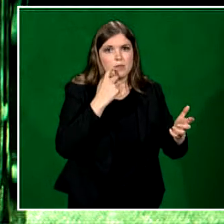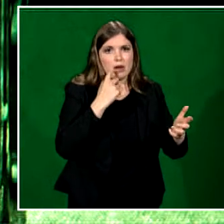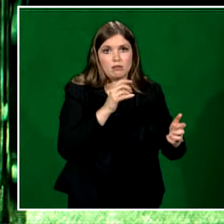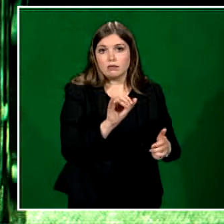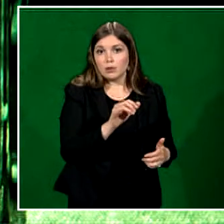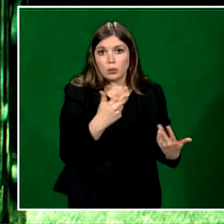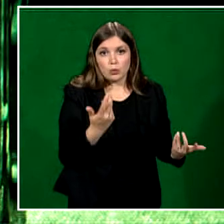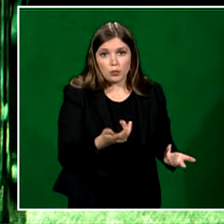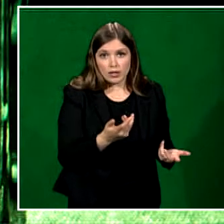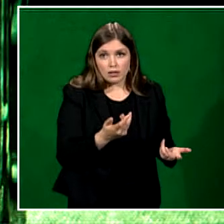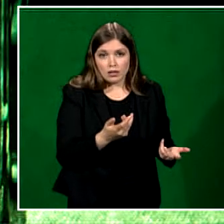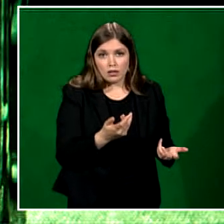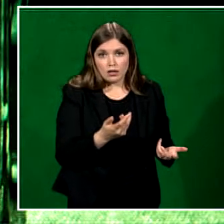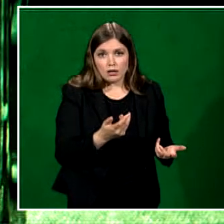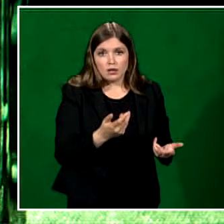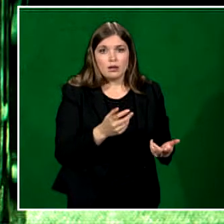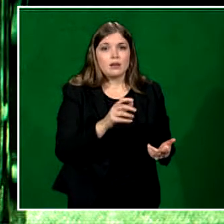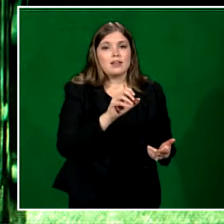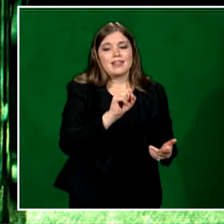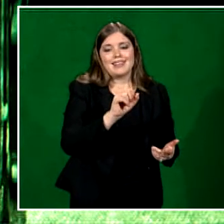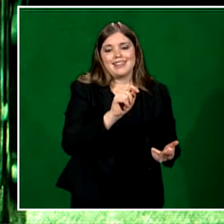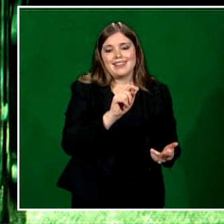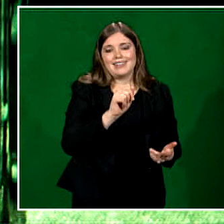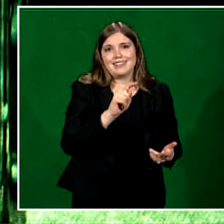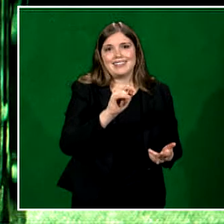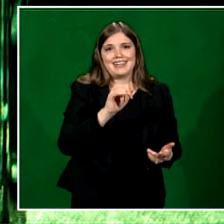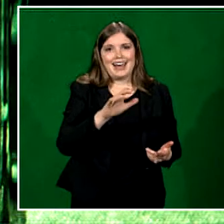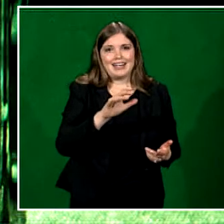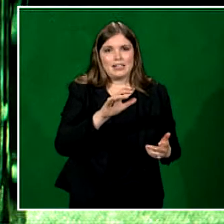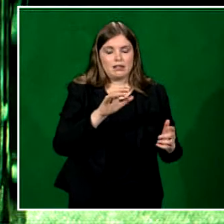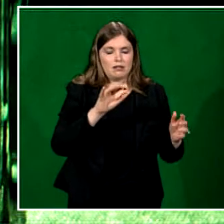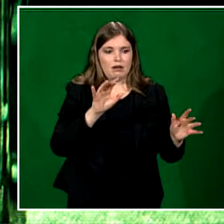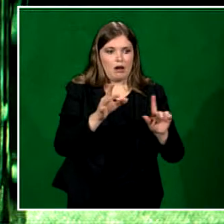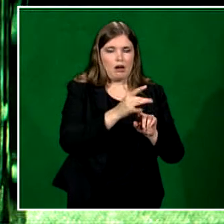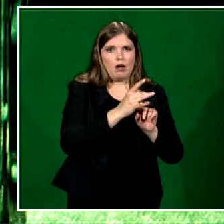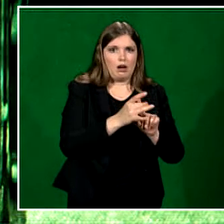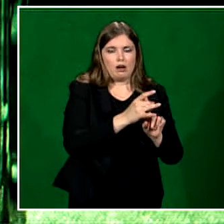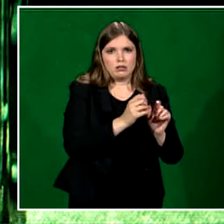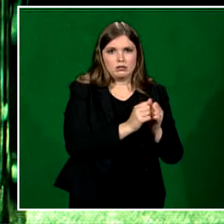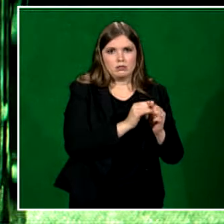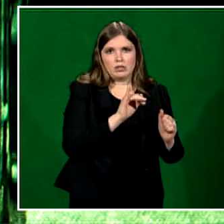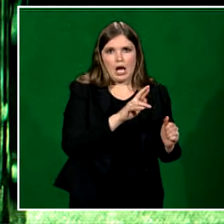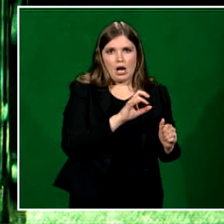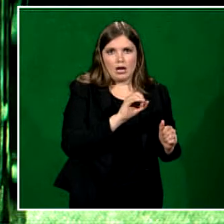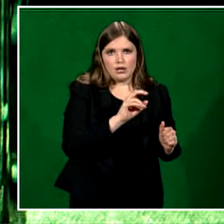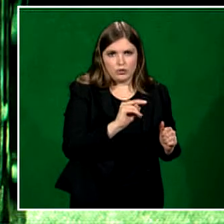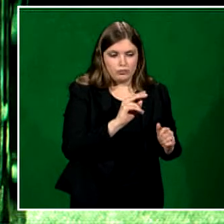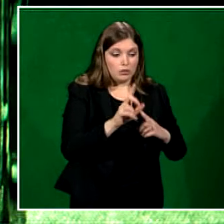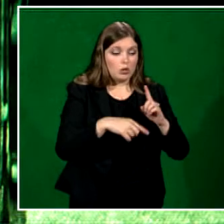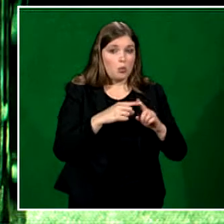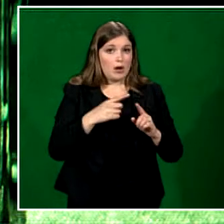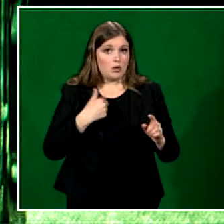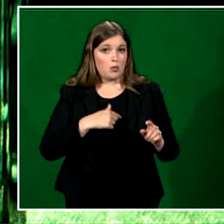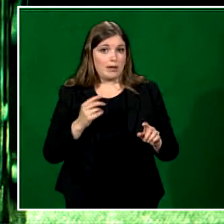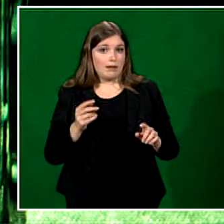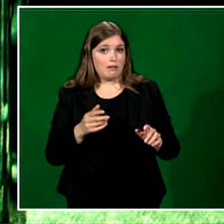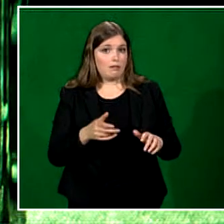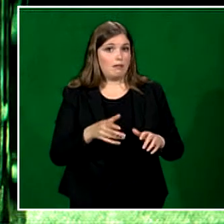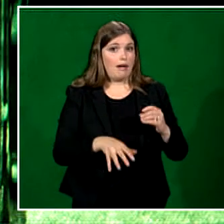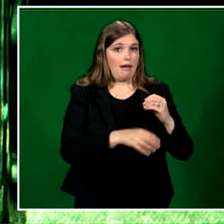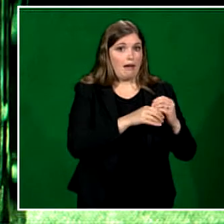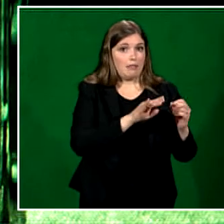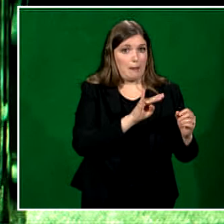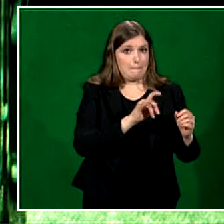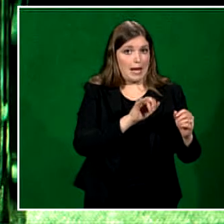as the electrostatic attraction and ion exchange. And when this biochar is applied and there is